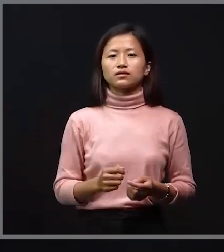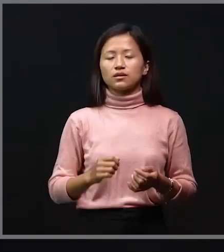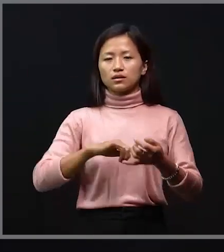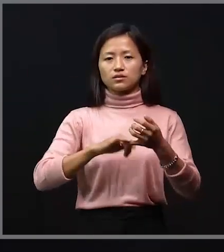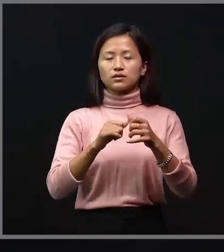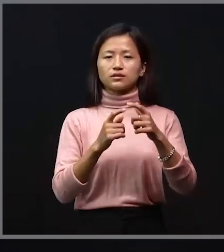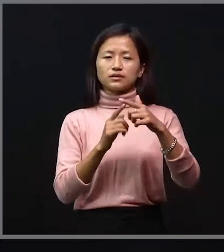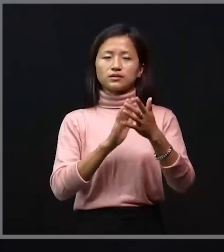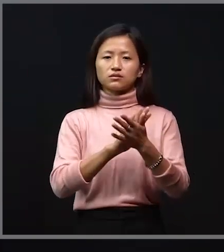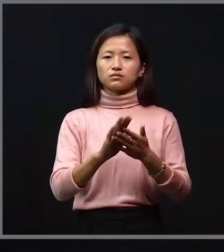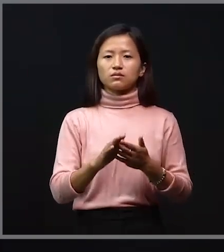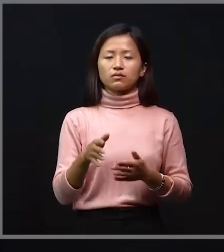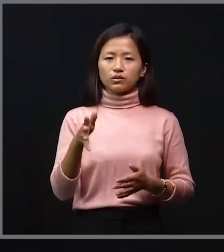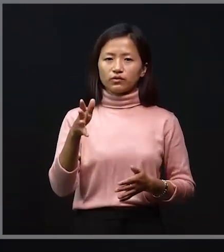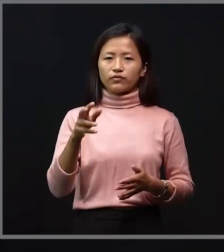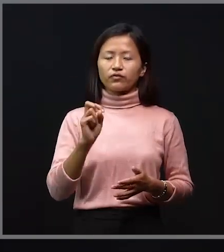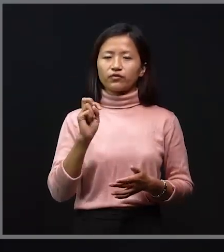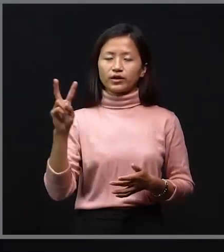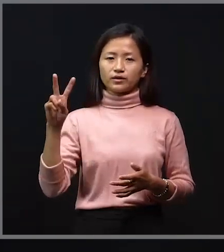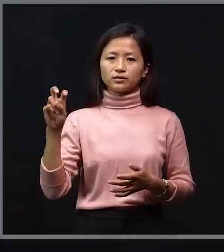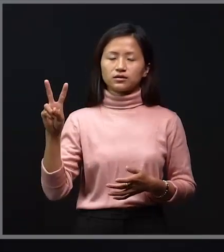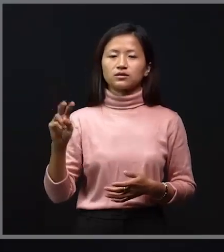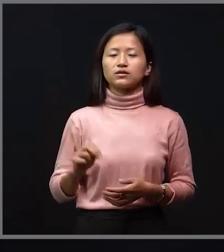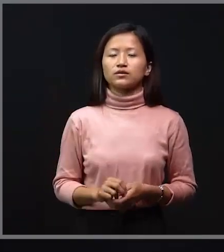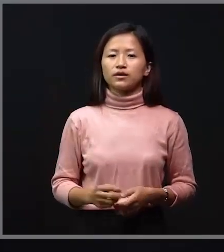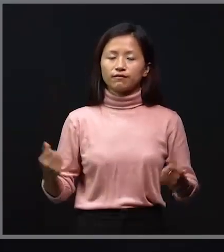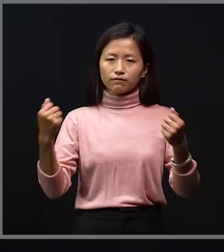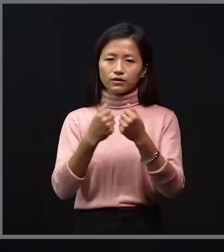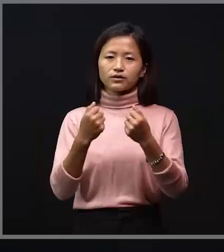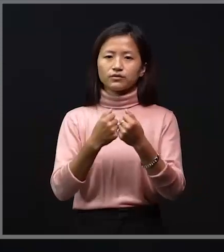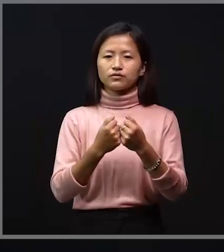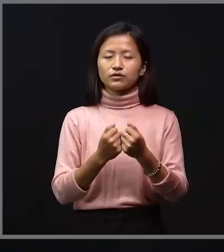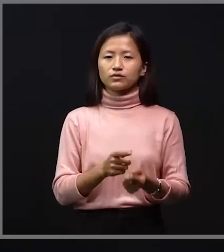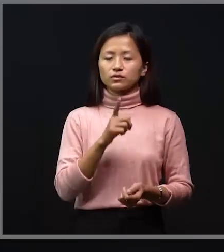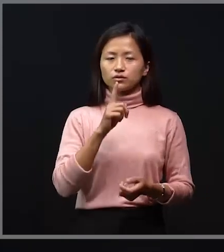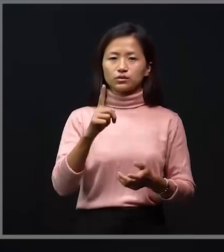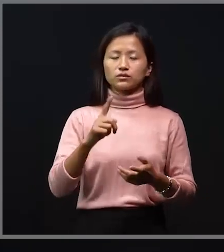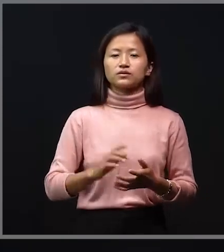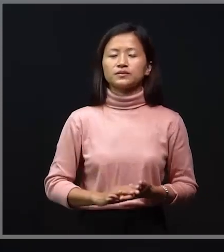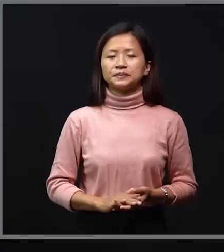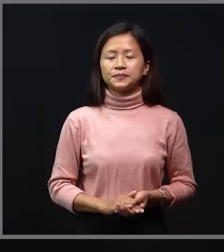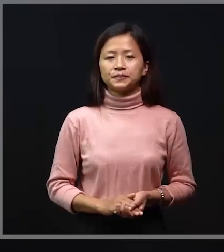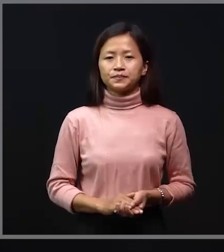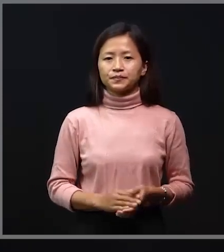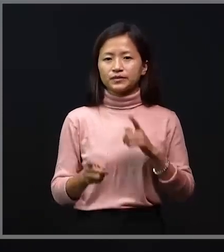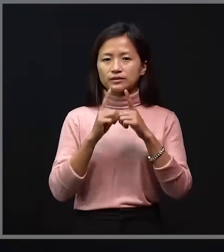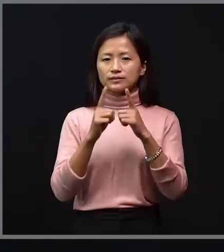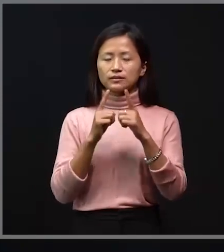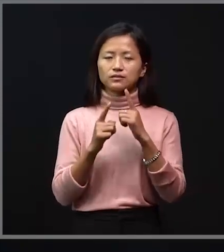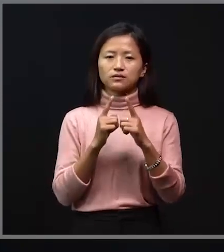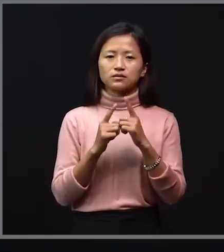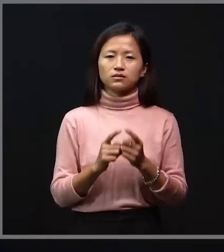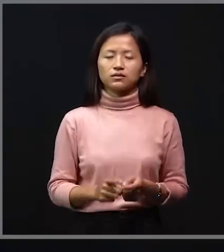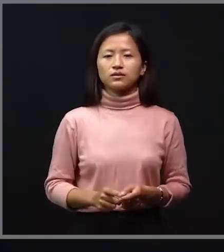means non-violence, okay, non-violence and fighting for truth. And we have also discussed that